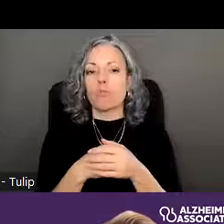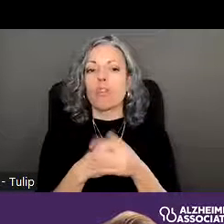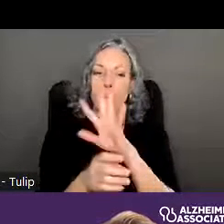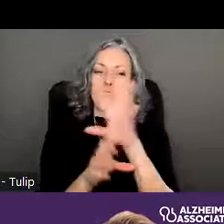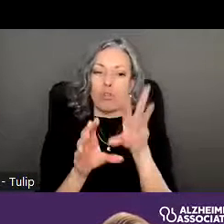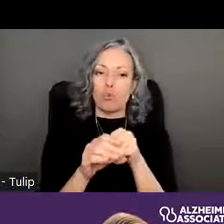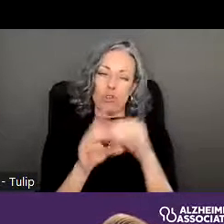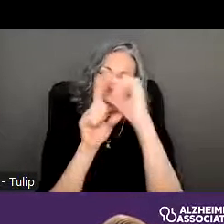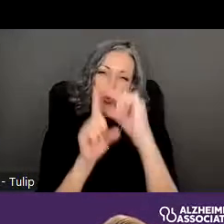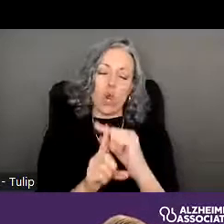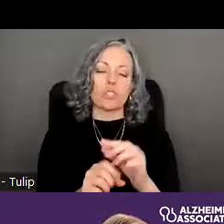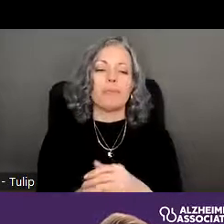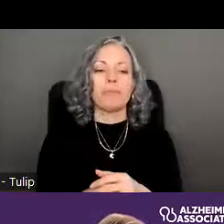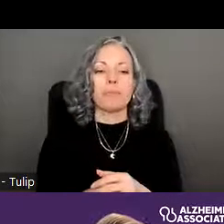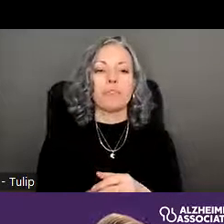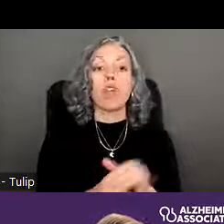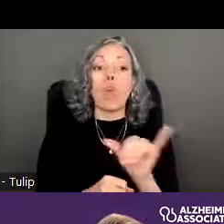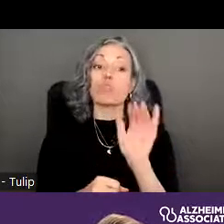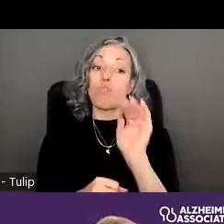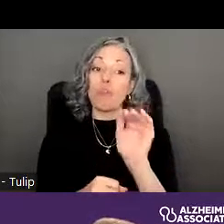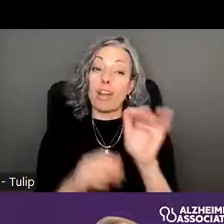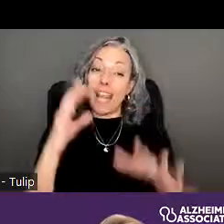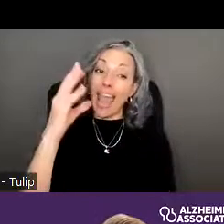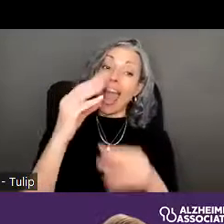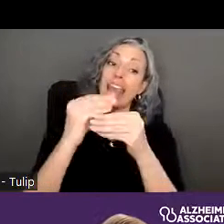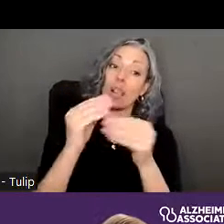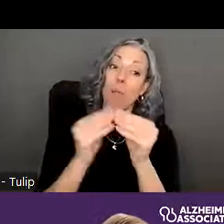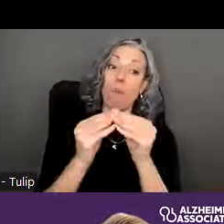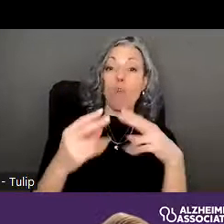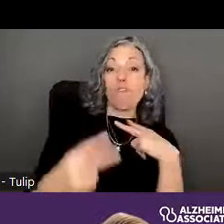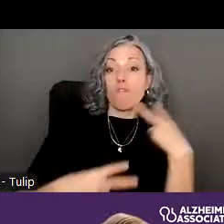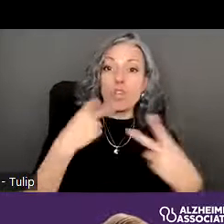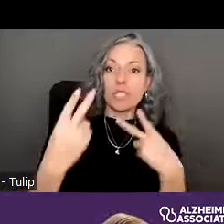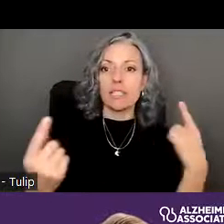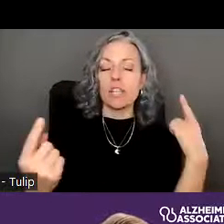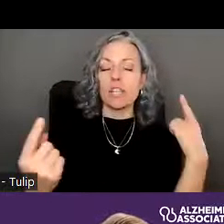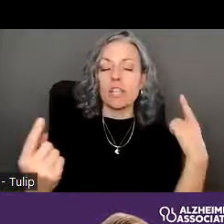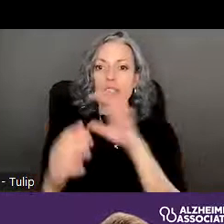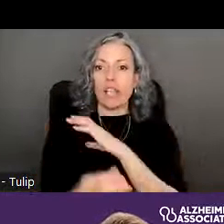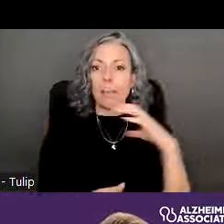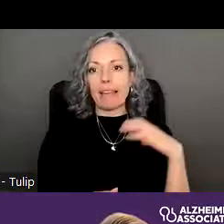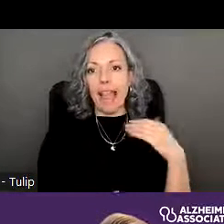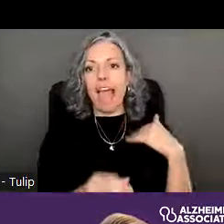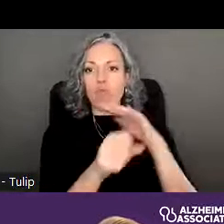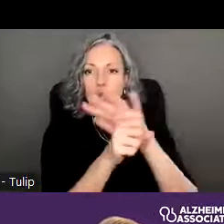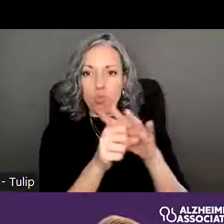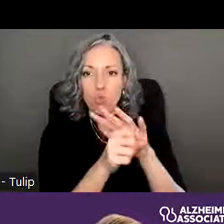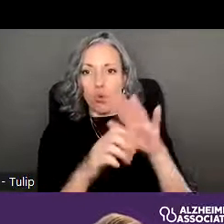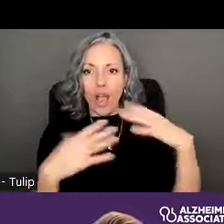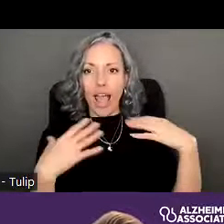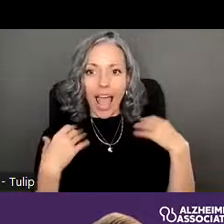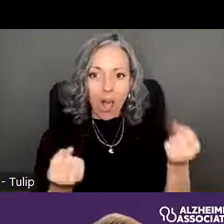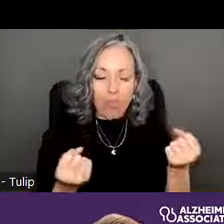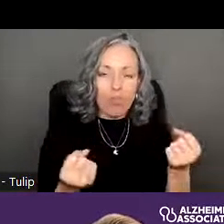included. And then also just a reminder, it is adding more voices to the committee. So we'll have local health jurisdictions, we'll